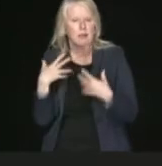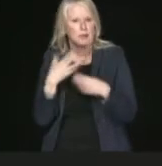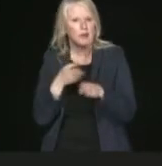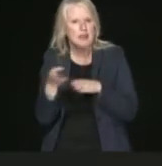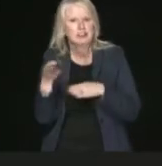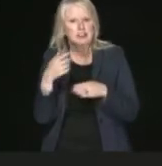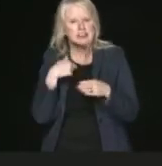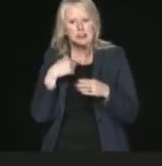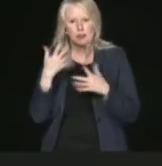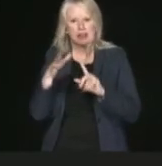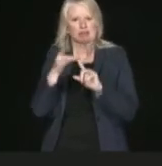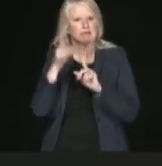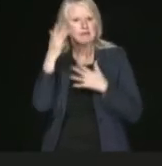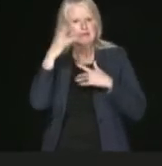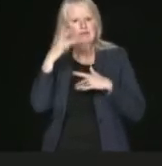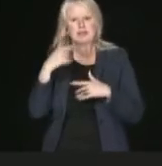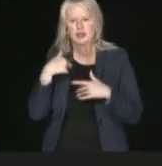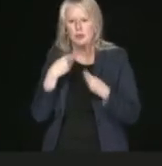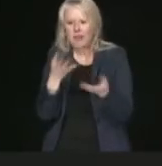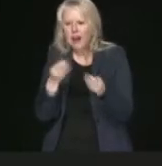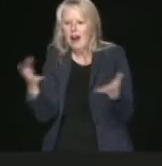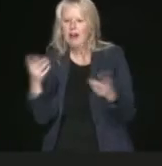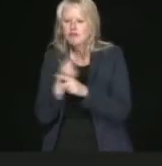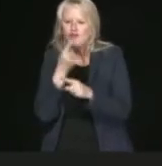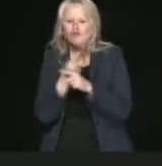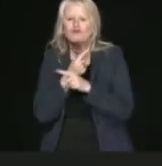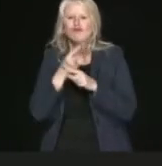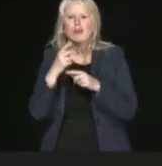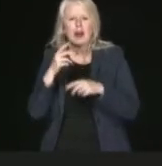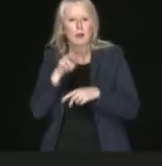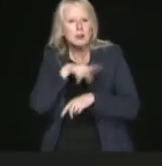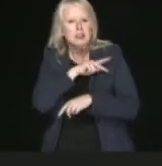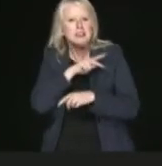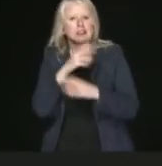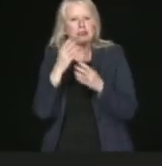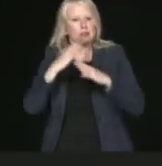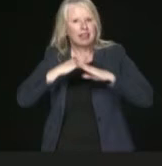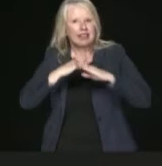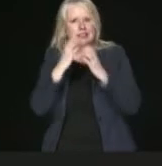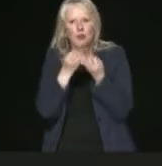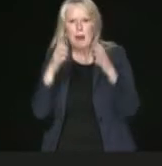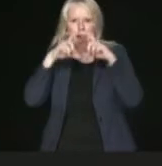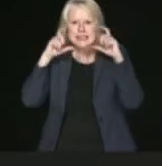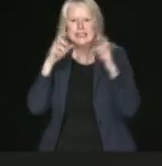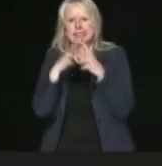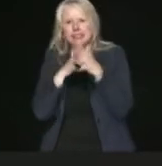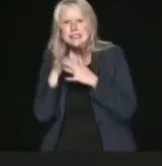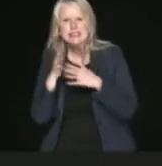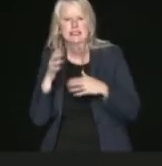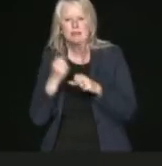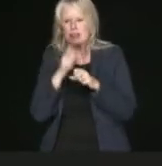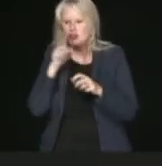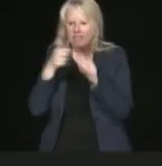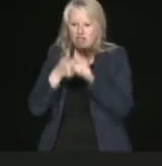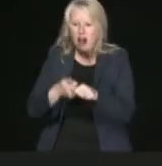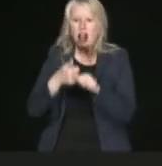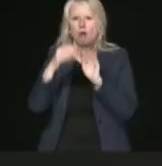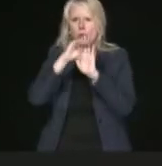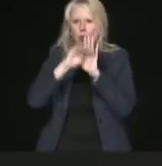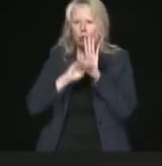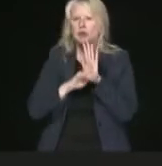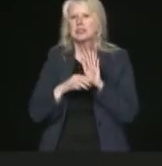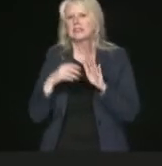adequate and significant amounts of personal protective equipment, making sure that protocols are being followed,